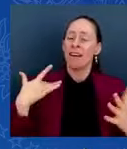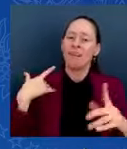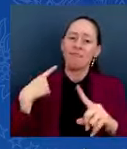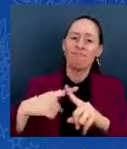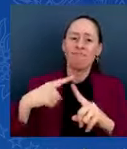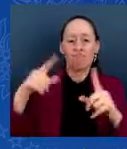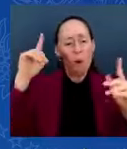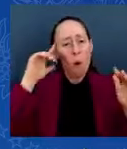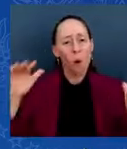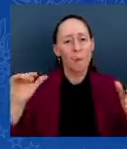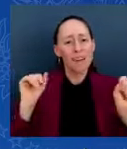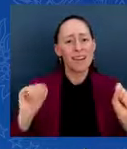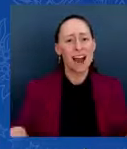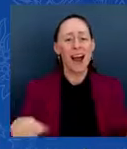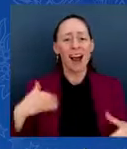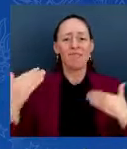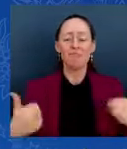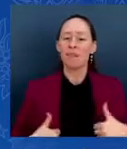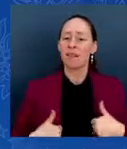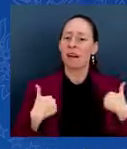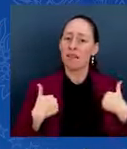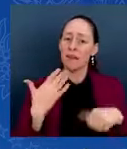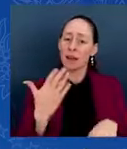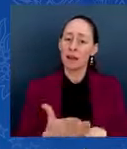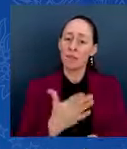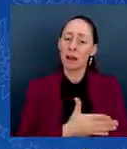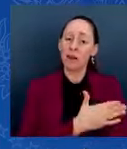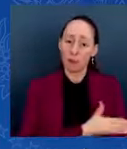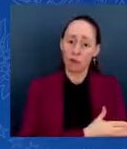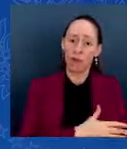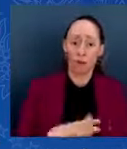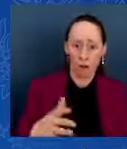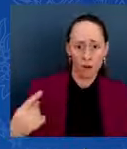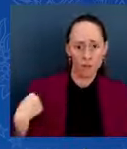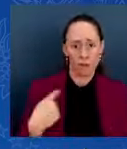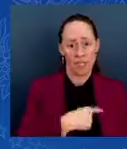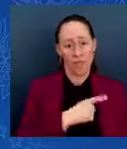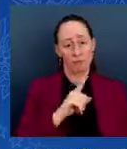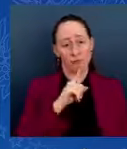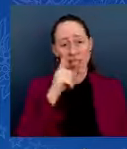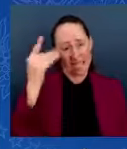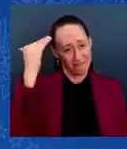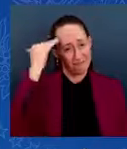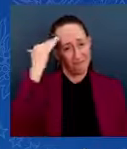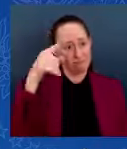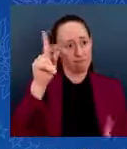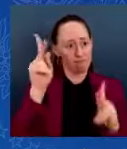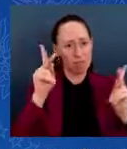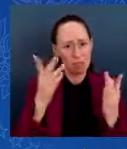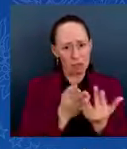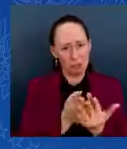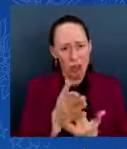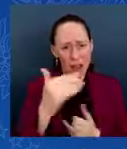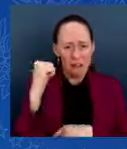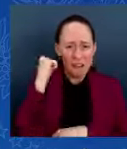how real people are impacted every day about this issue and by this issue. Thank you.